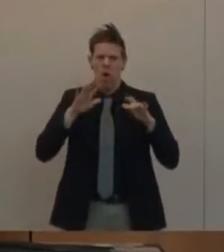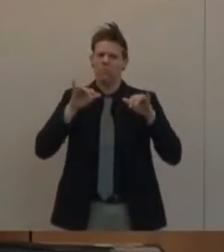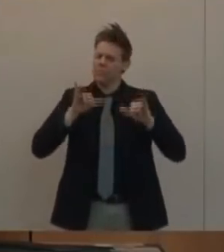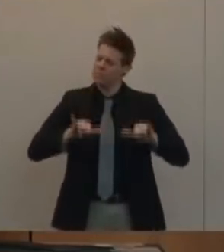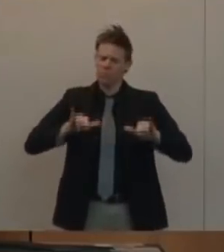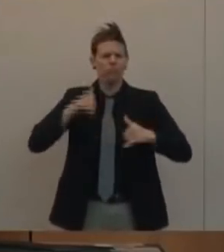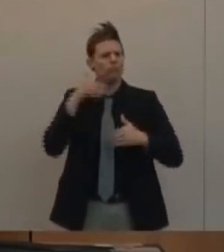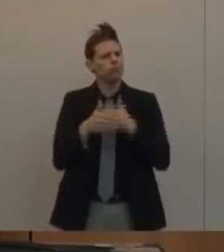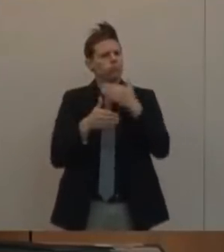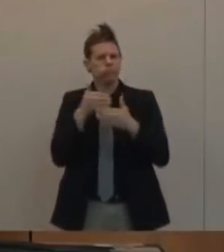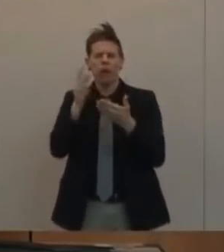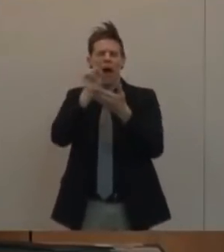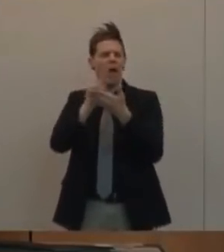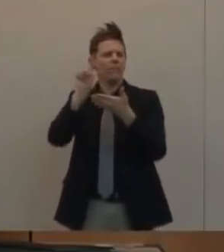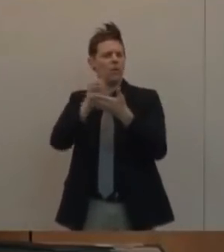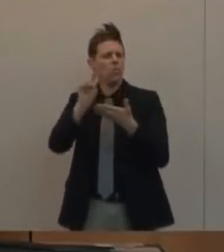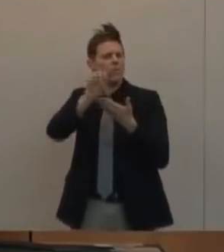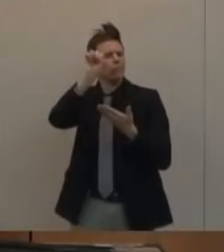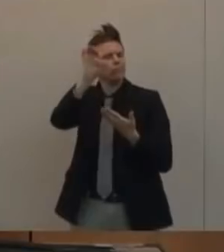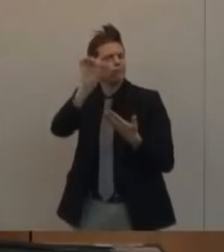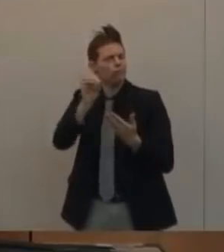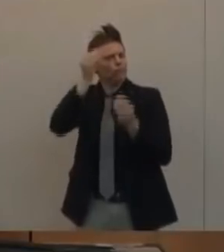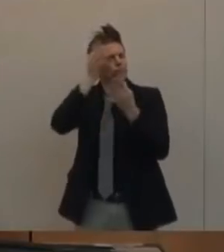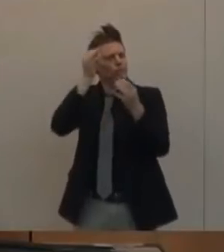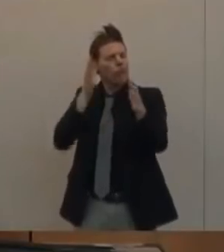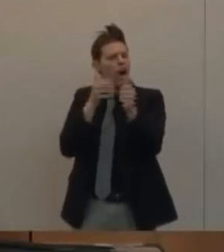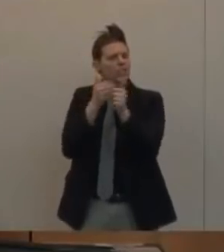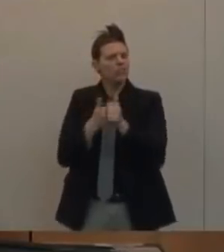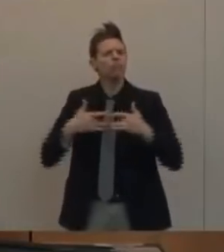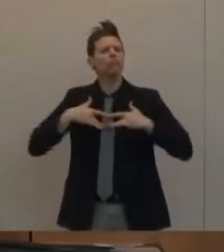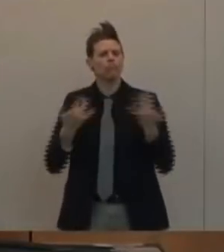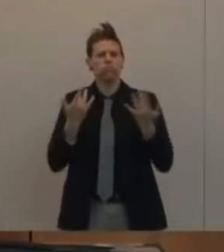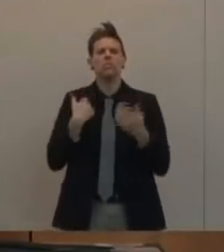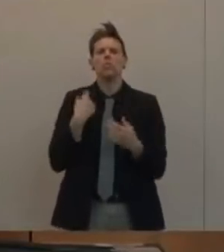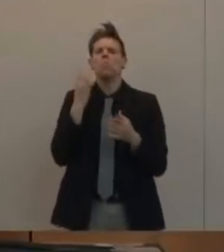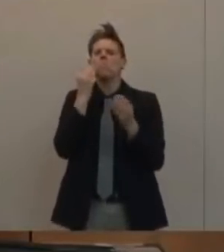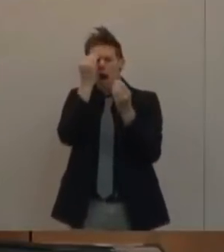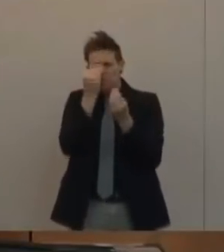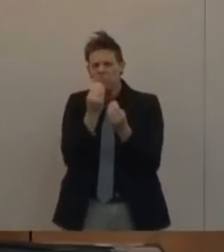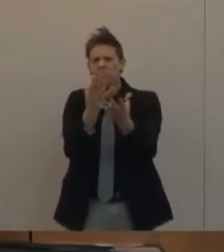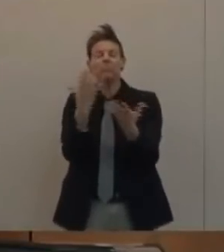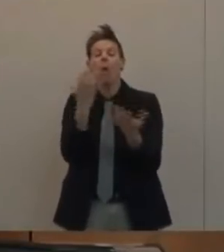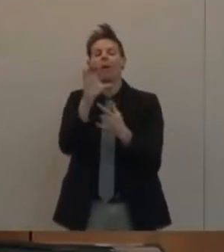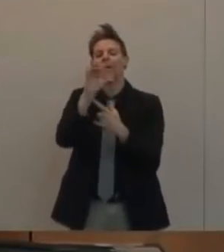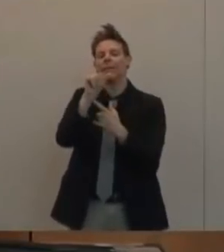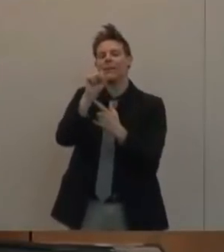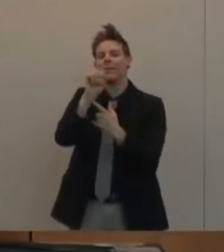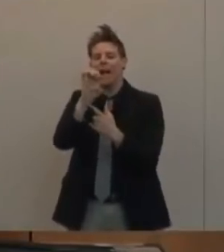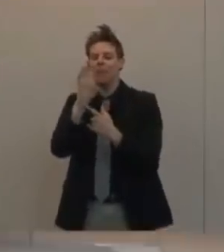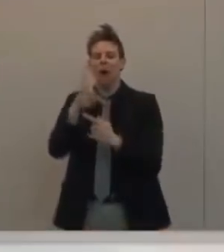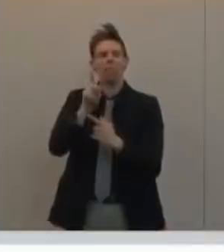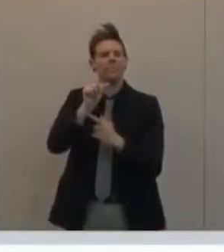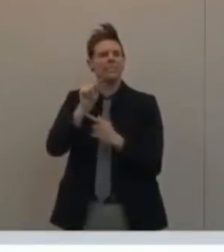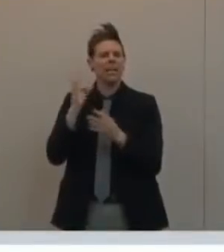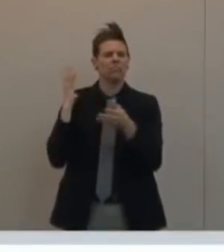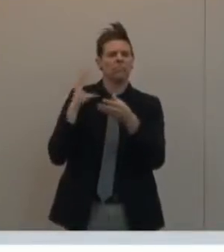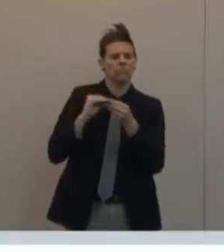week. I want to start with giving you a case update for the day, and I think we've got a slide that does